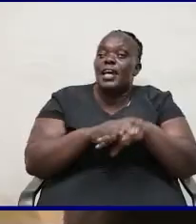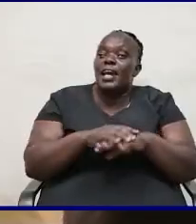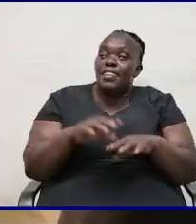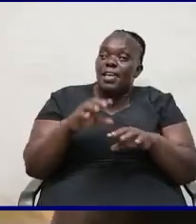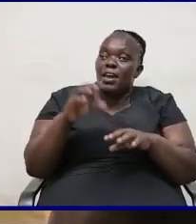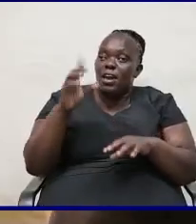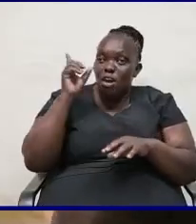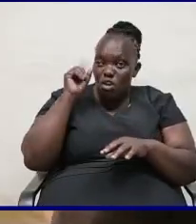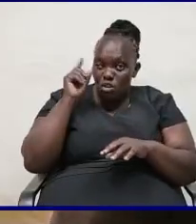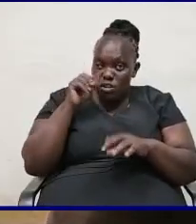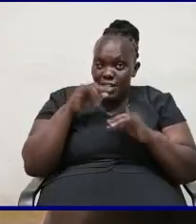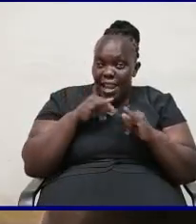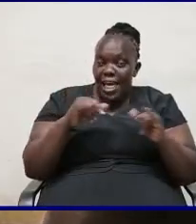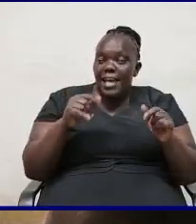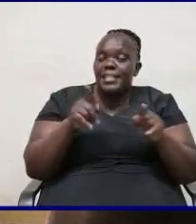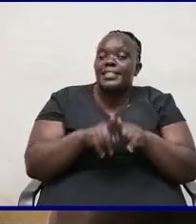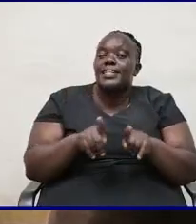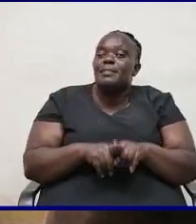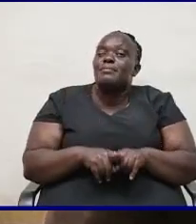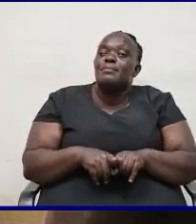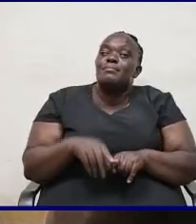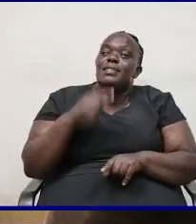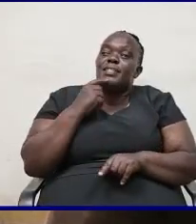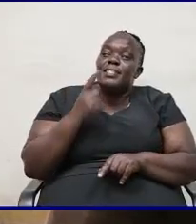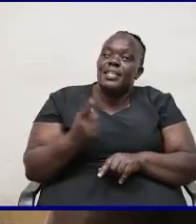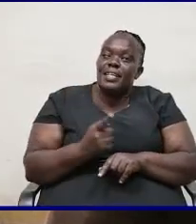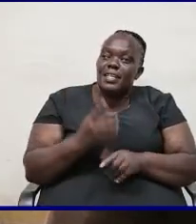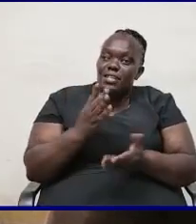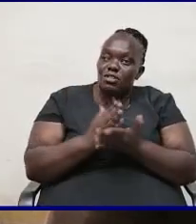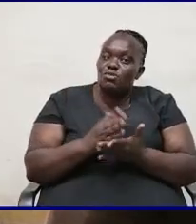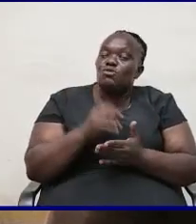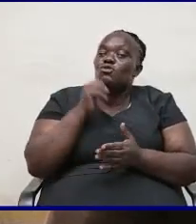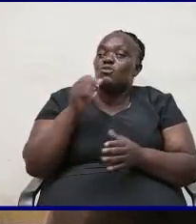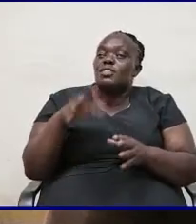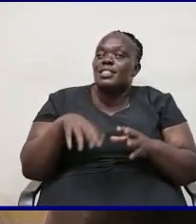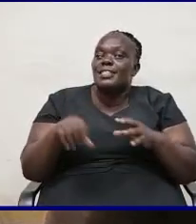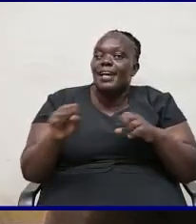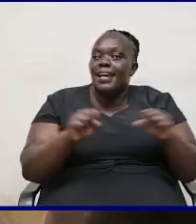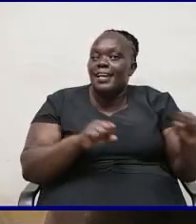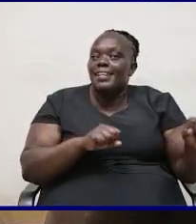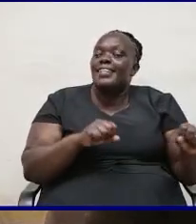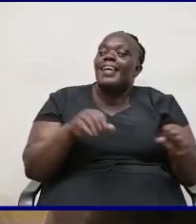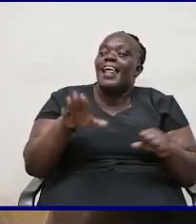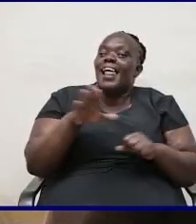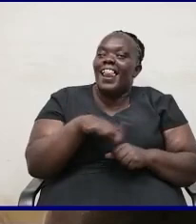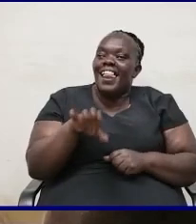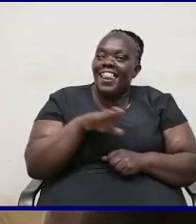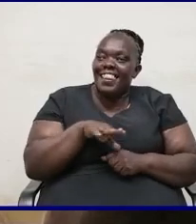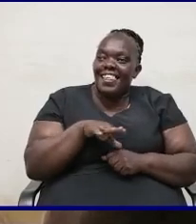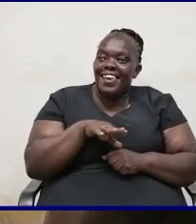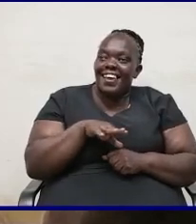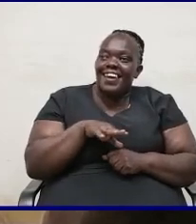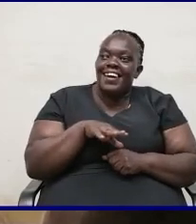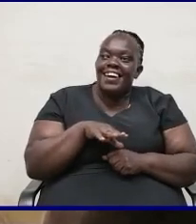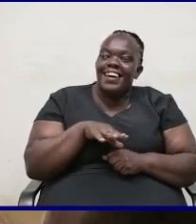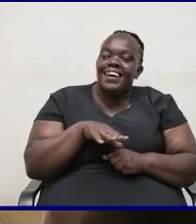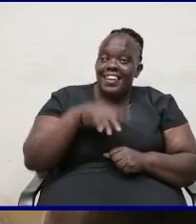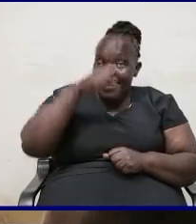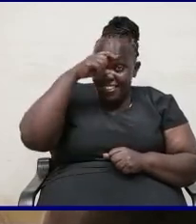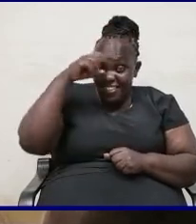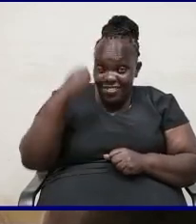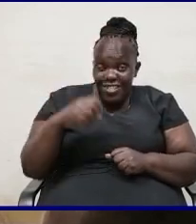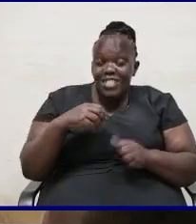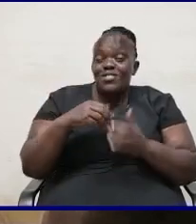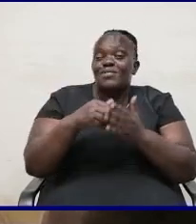isn't it? I speak when I say yes that we are not taking the Indian Ocean. I'm speaking on the other